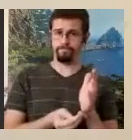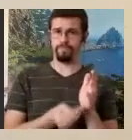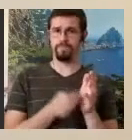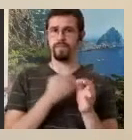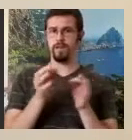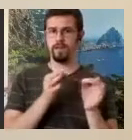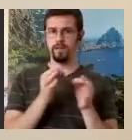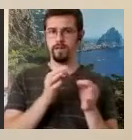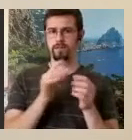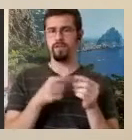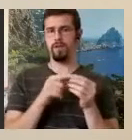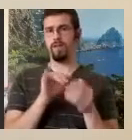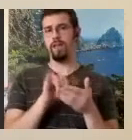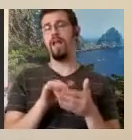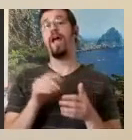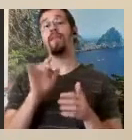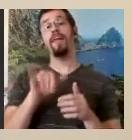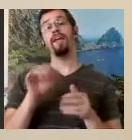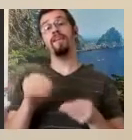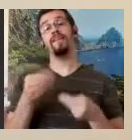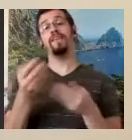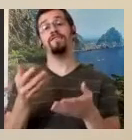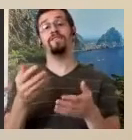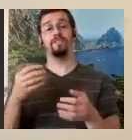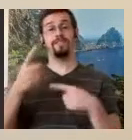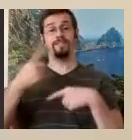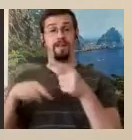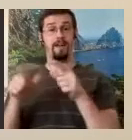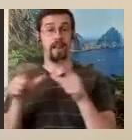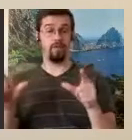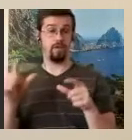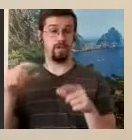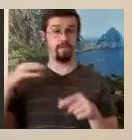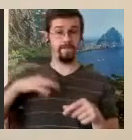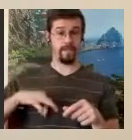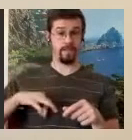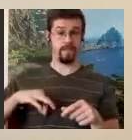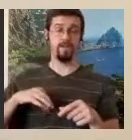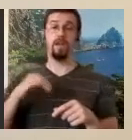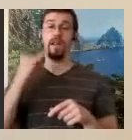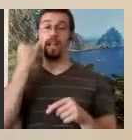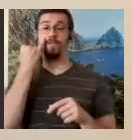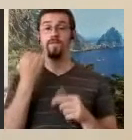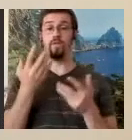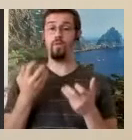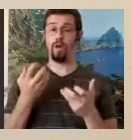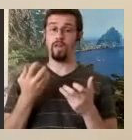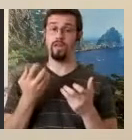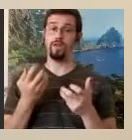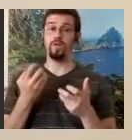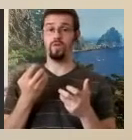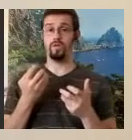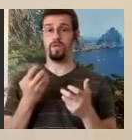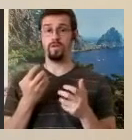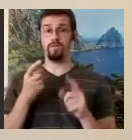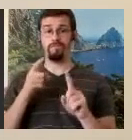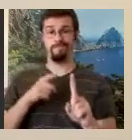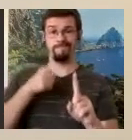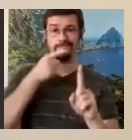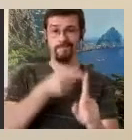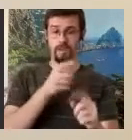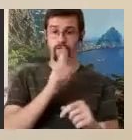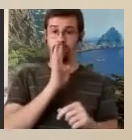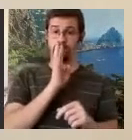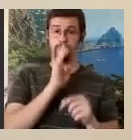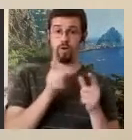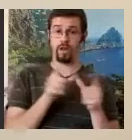puts sign language at a disadvantage. Whereas spoken languages, they do have written forms, so